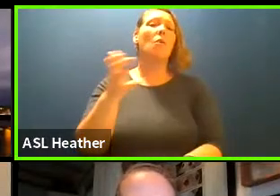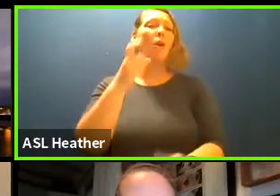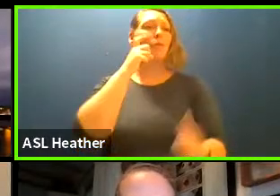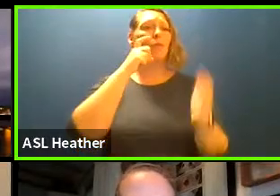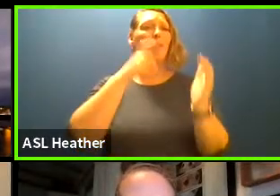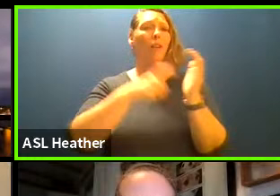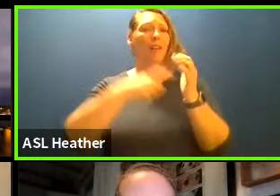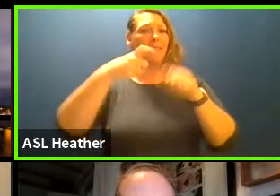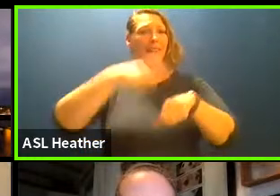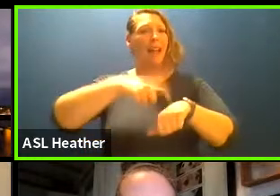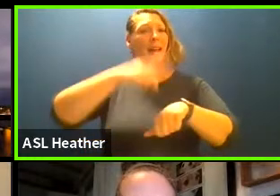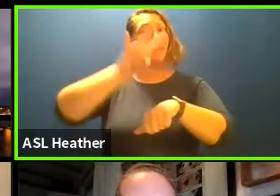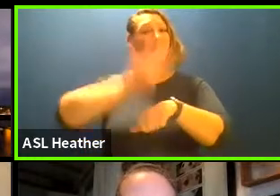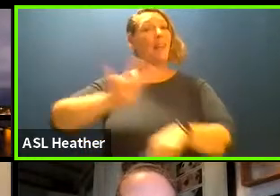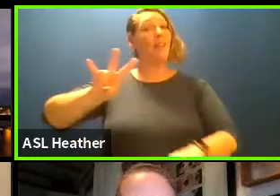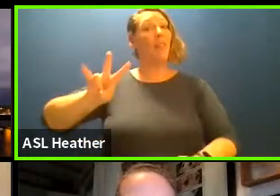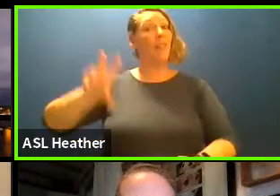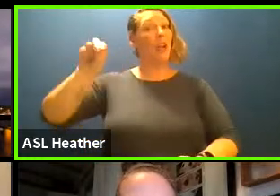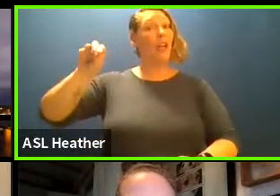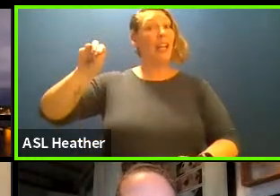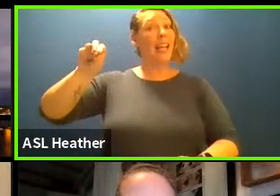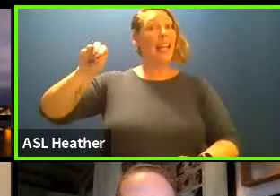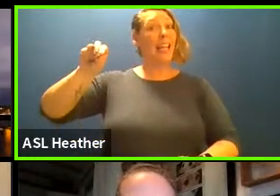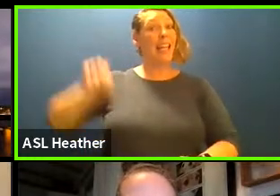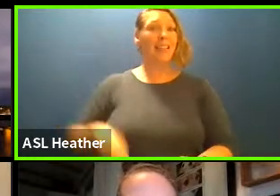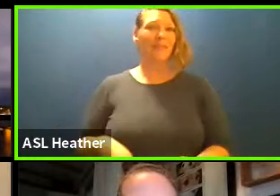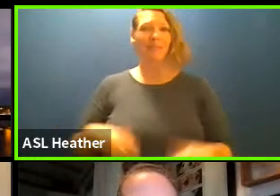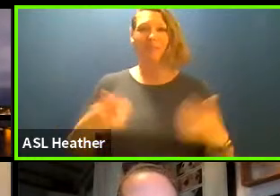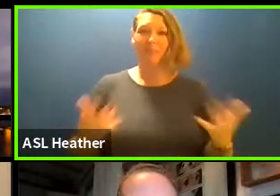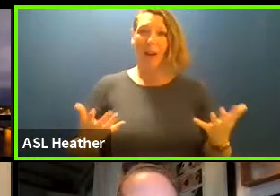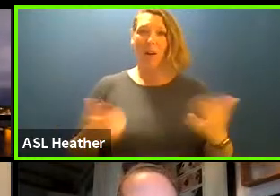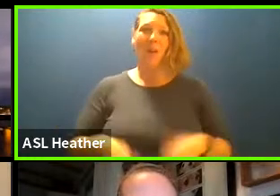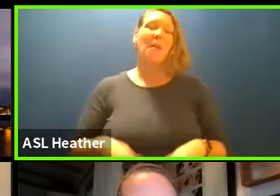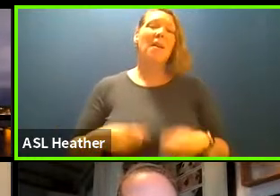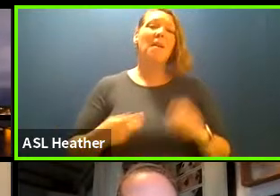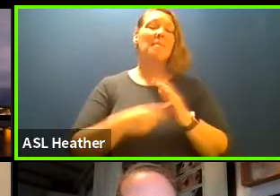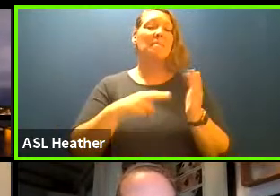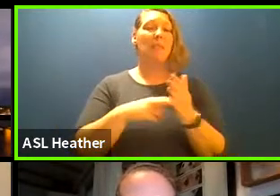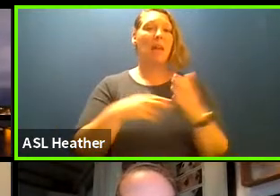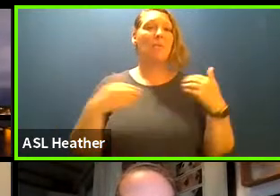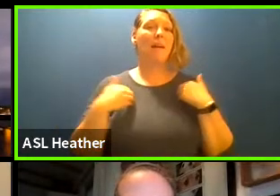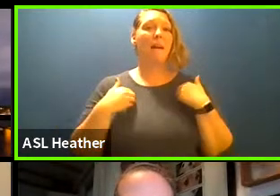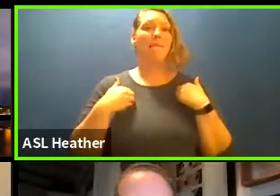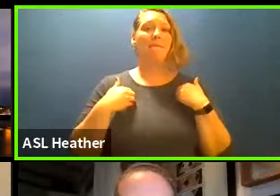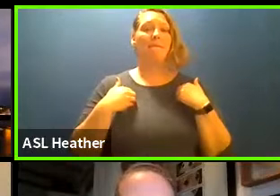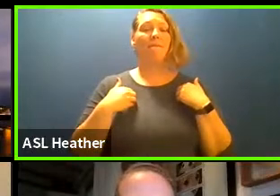it is 7:30, so we have